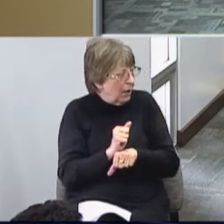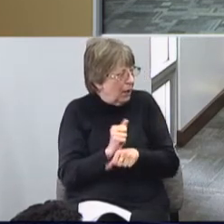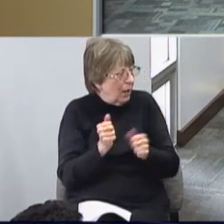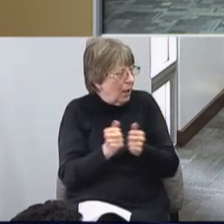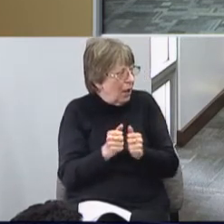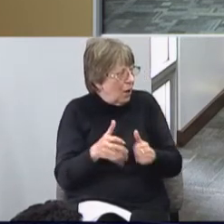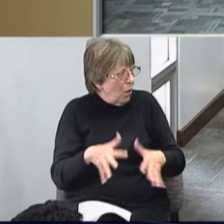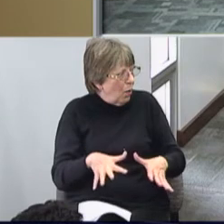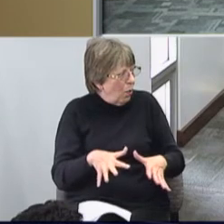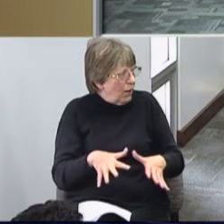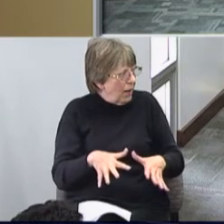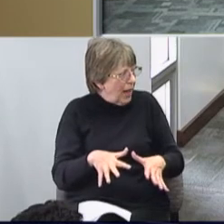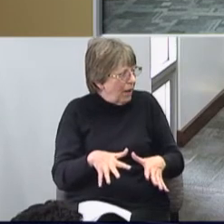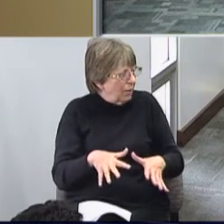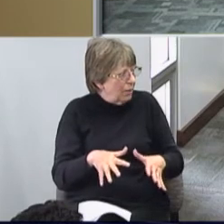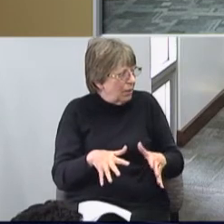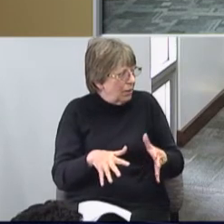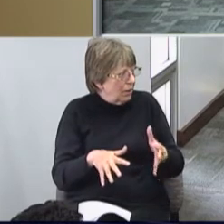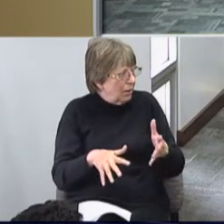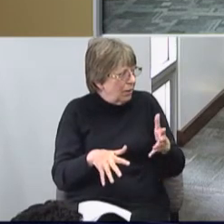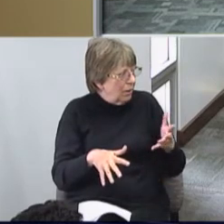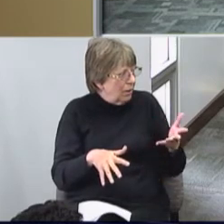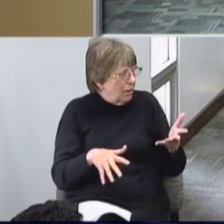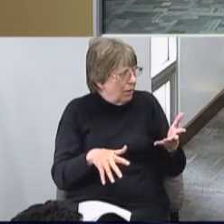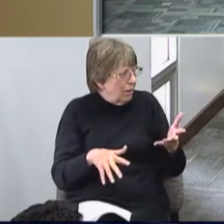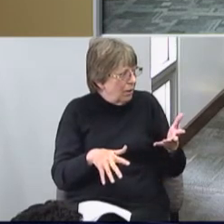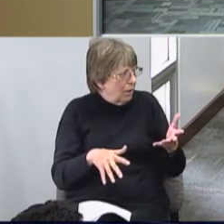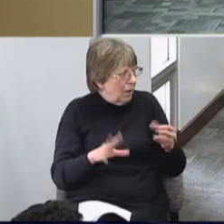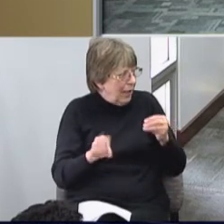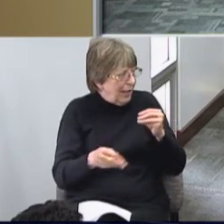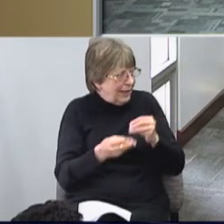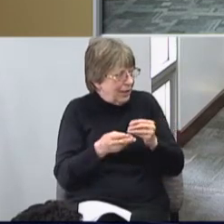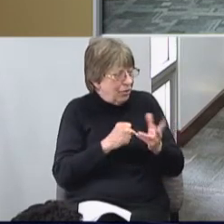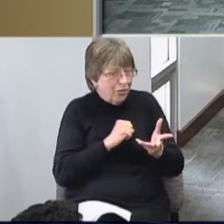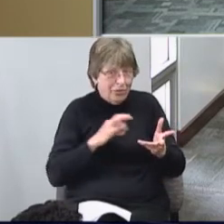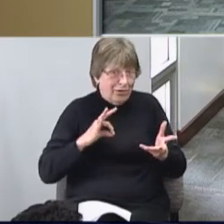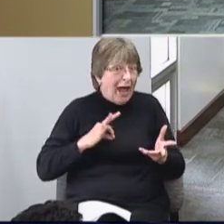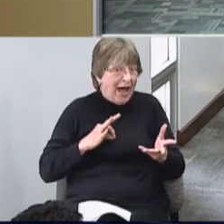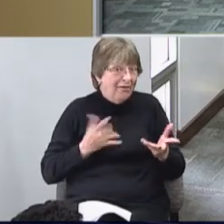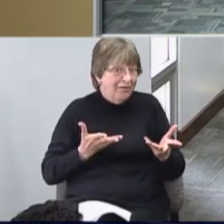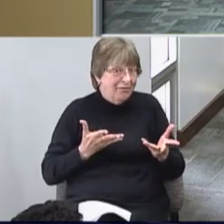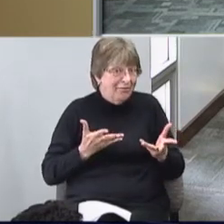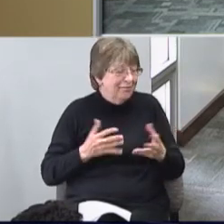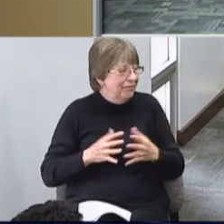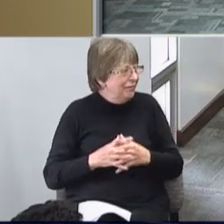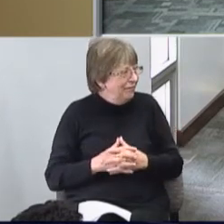without, and it being revenue neutral in terms of additional staff? Those are my questions.